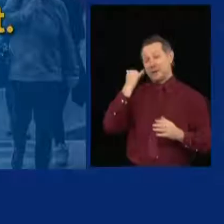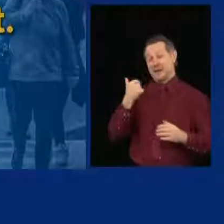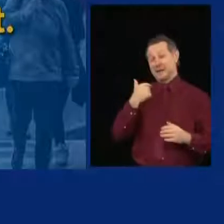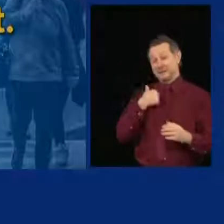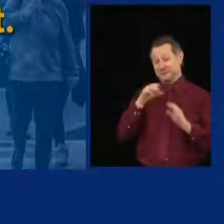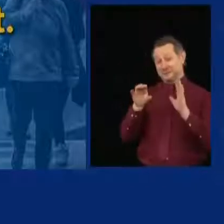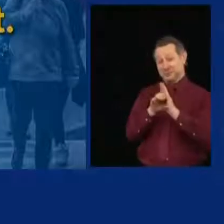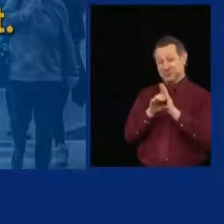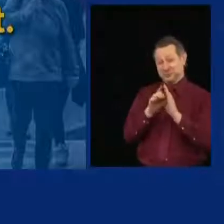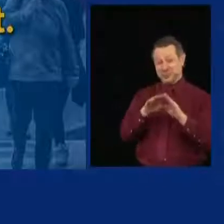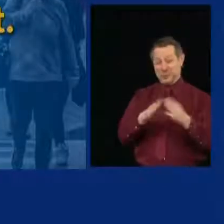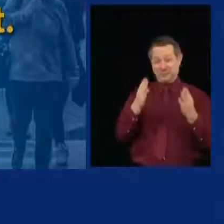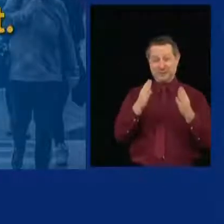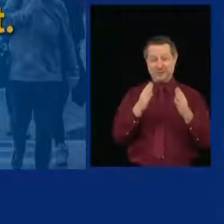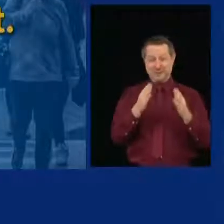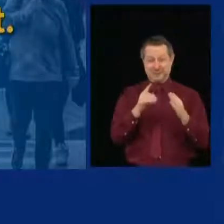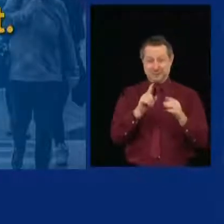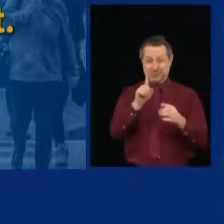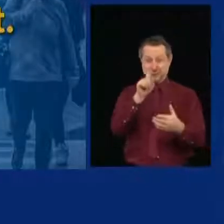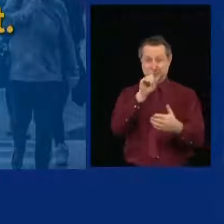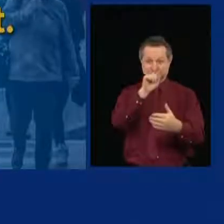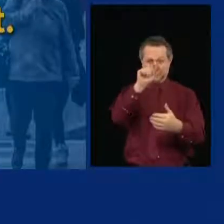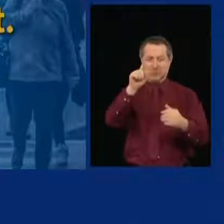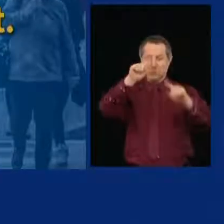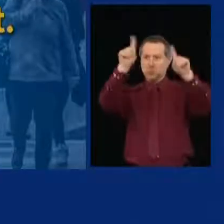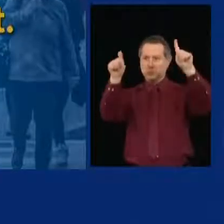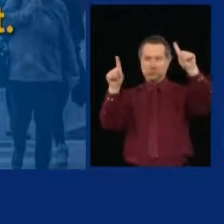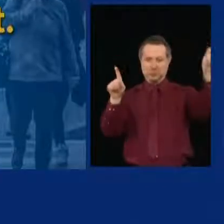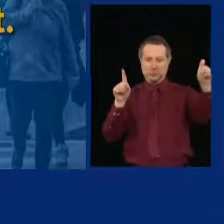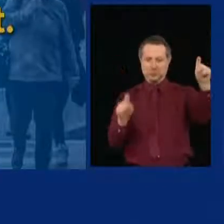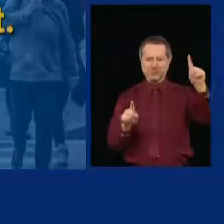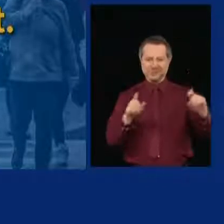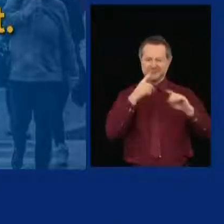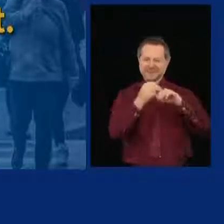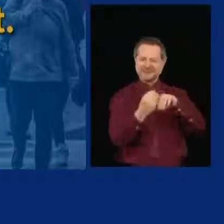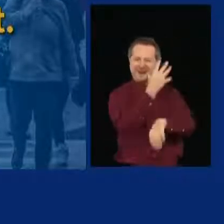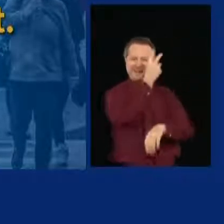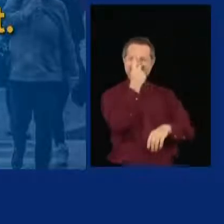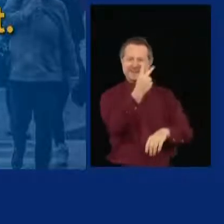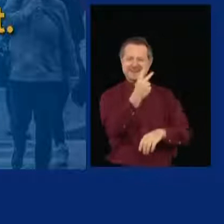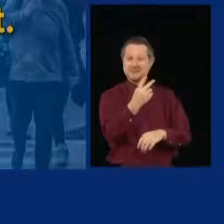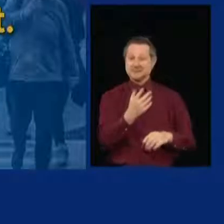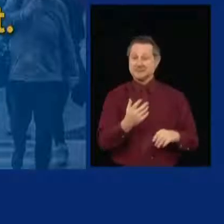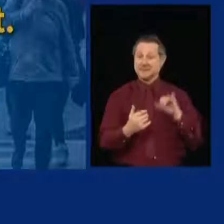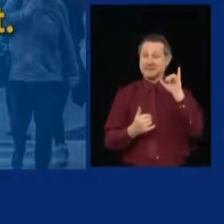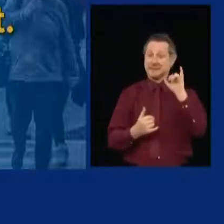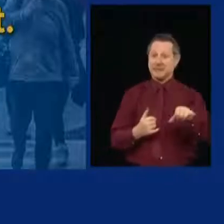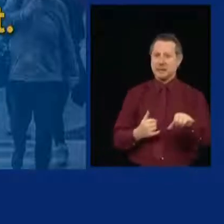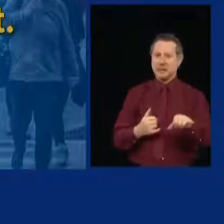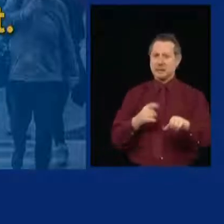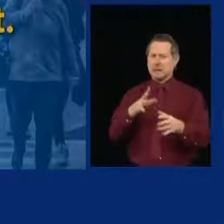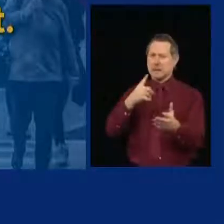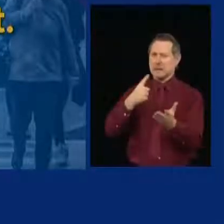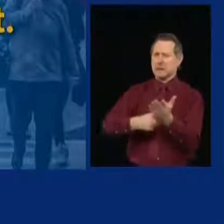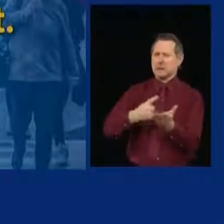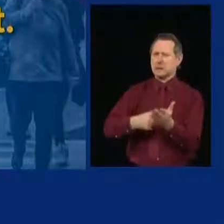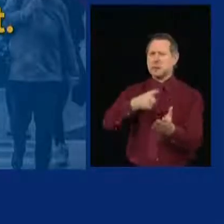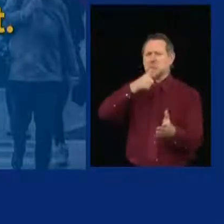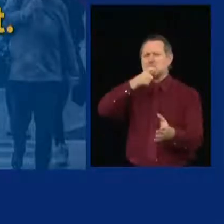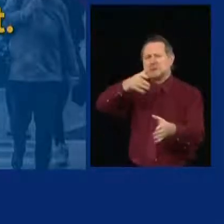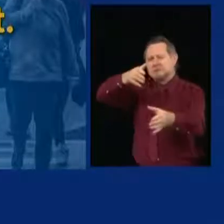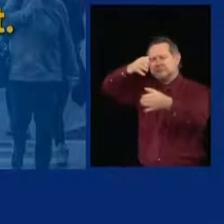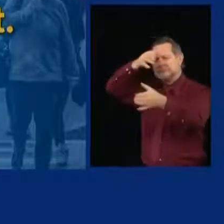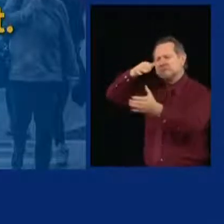sit there and I have the conversations with experts. What's going to happen? What's going to happen? They say, you tell me how people react, and I'll tell